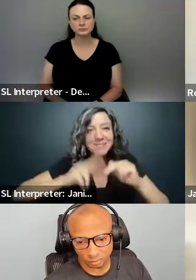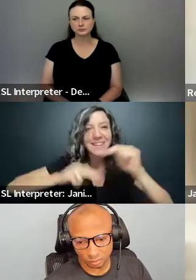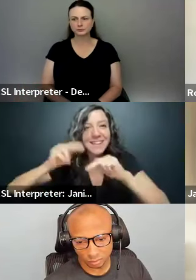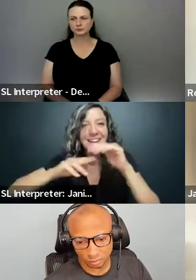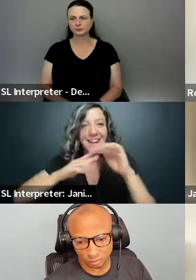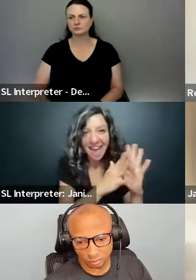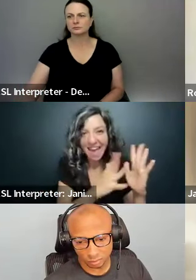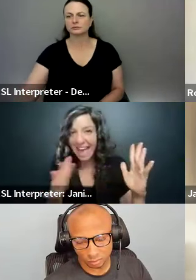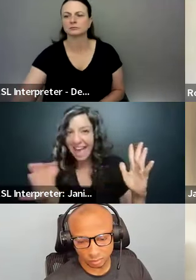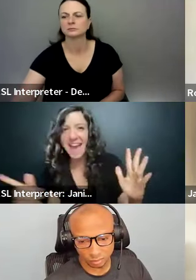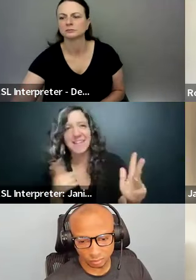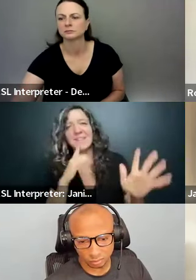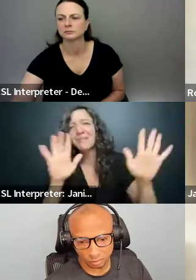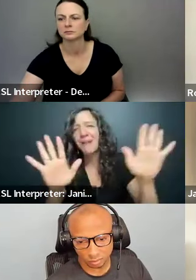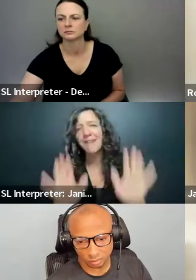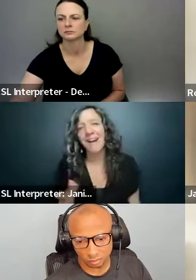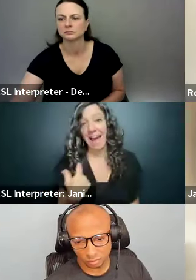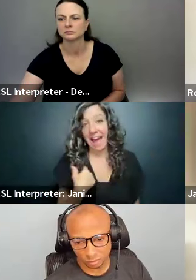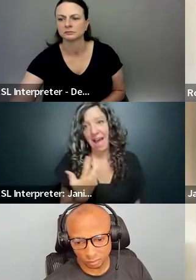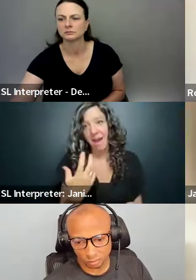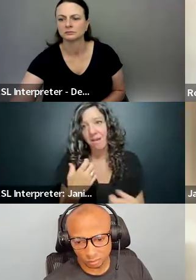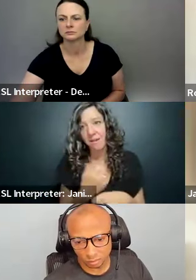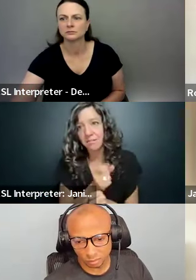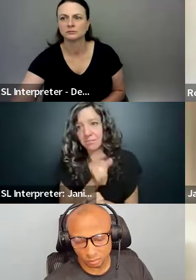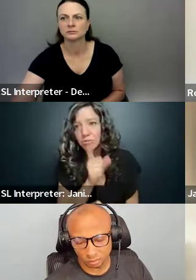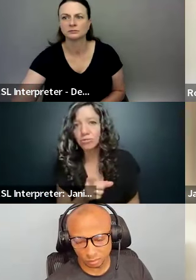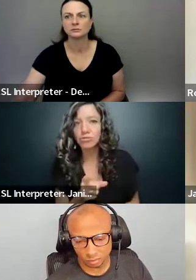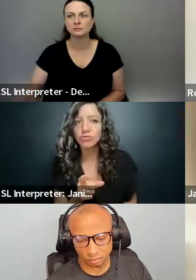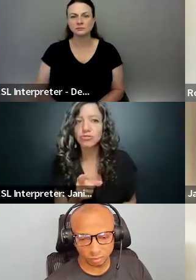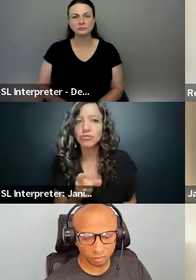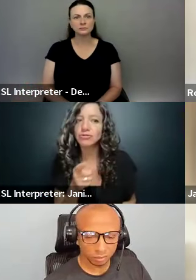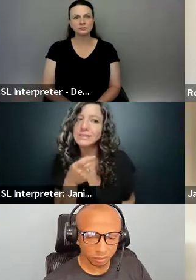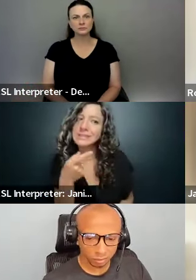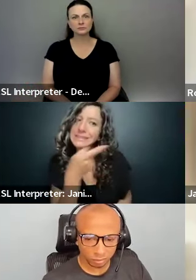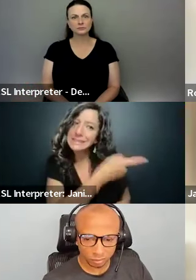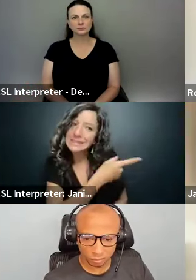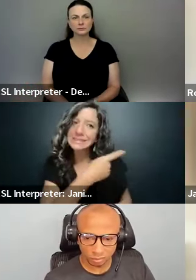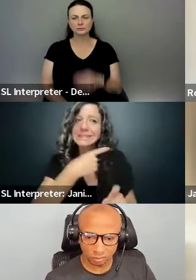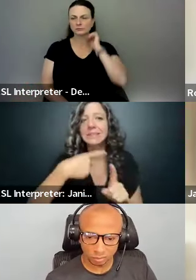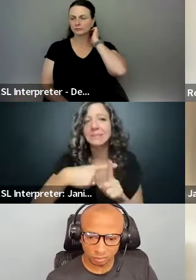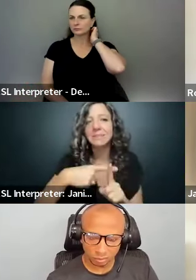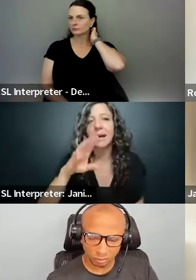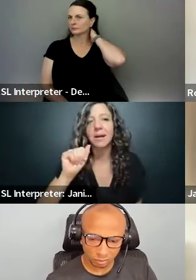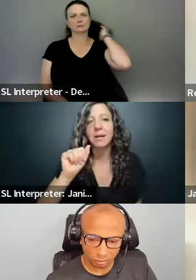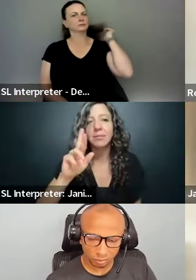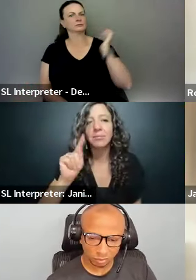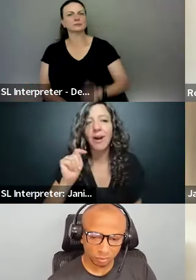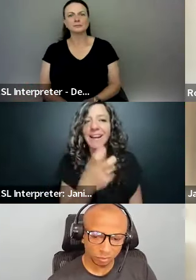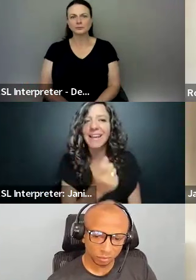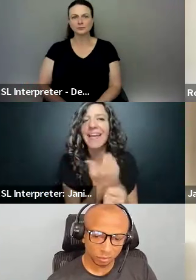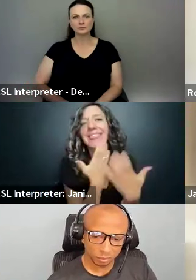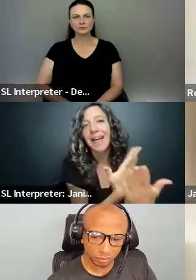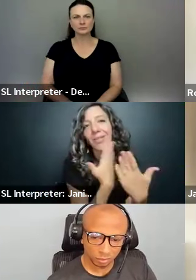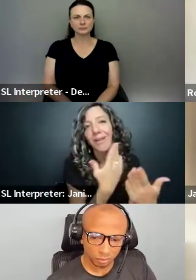and it looked great. And I really wanted to make sure that he and Bart get a thank you, right? Because it's